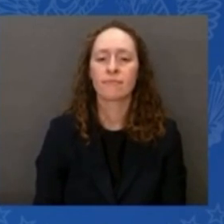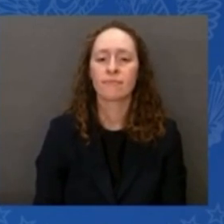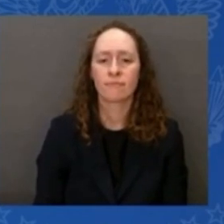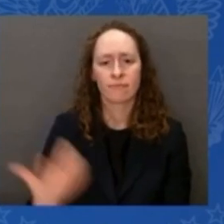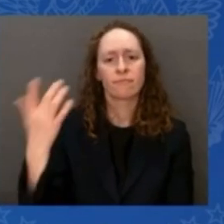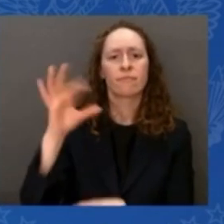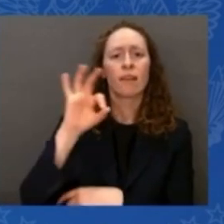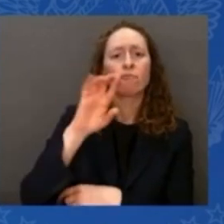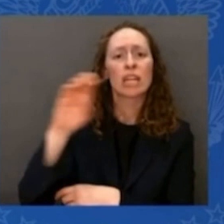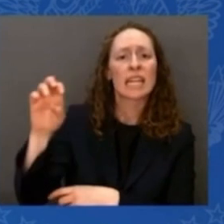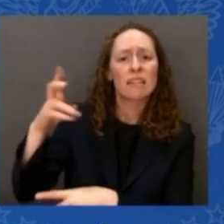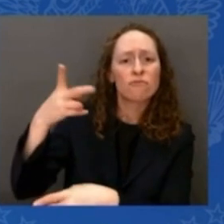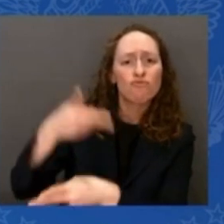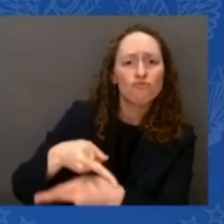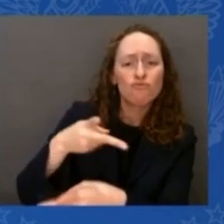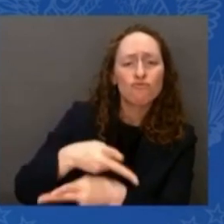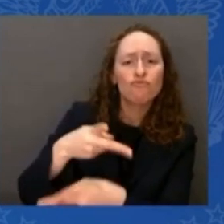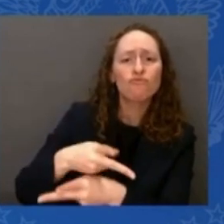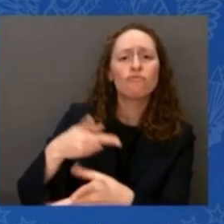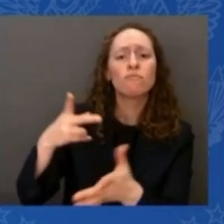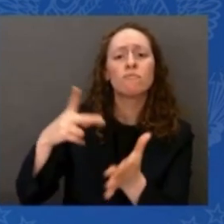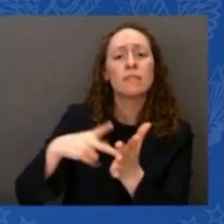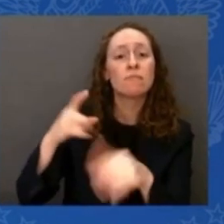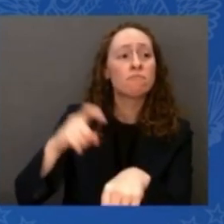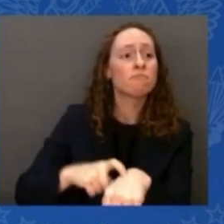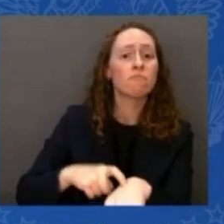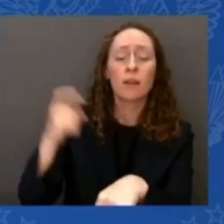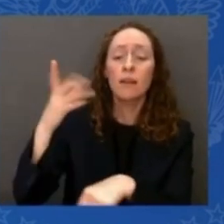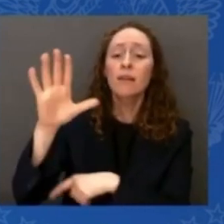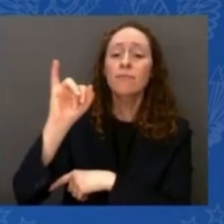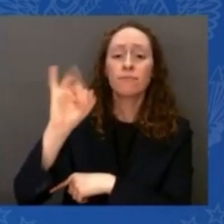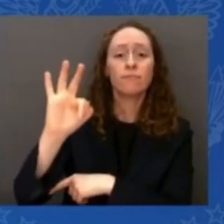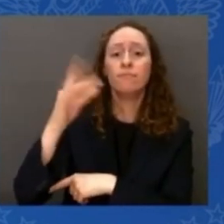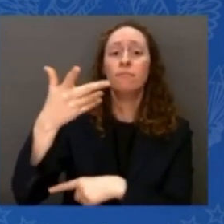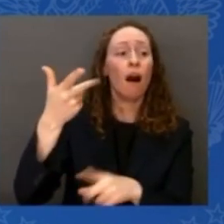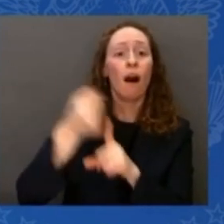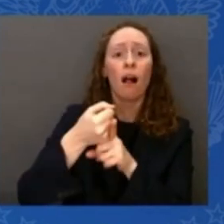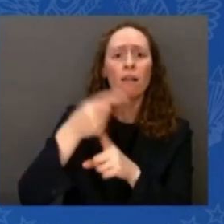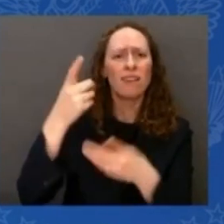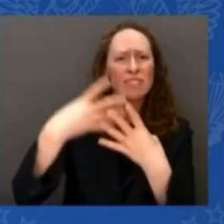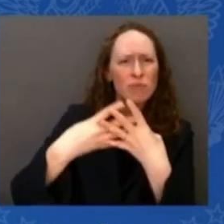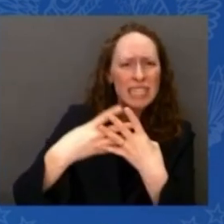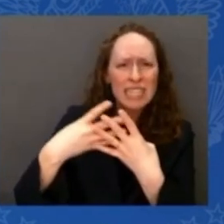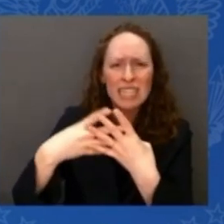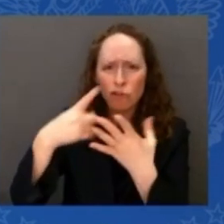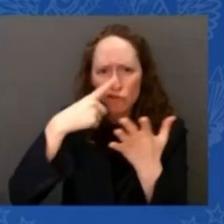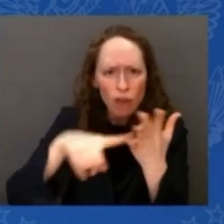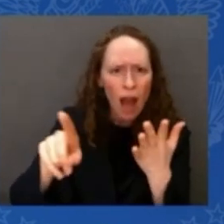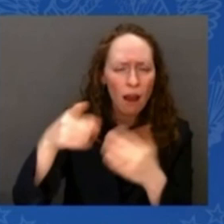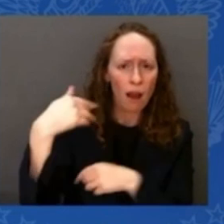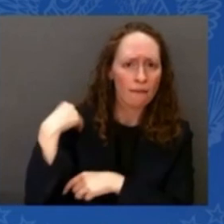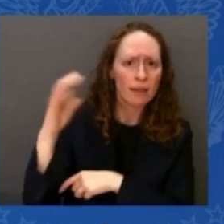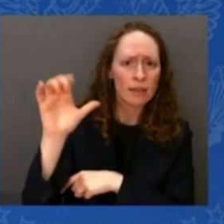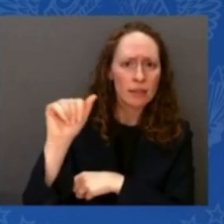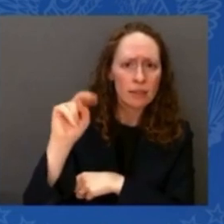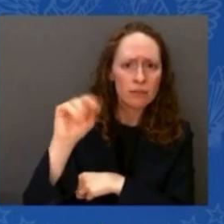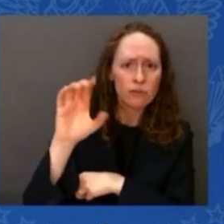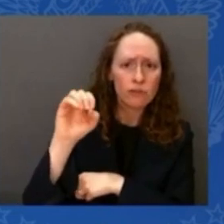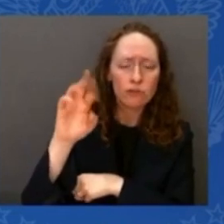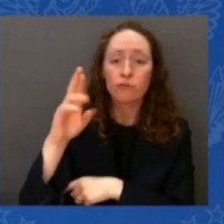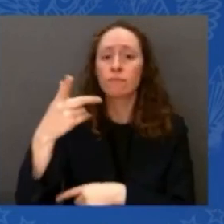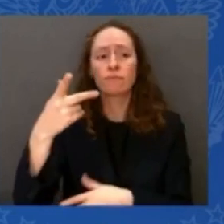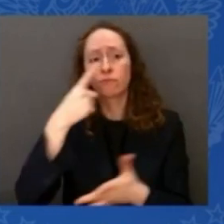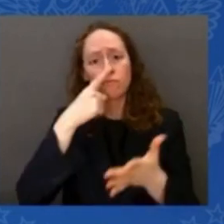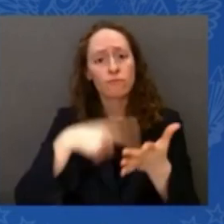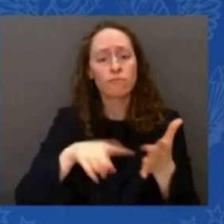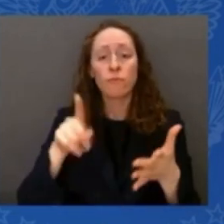care, which insurers would no longer have to cover. Up to 3 million young adults will lose access to their parents' health insurance, which they're